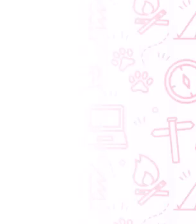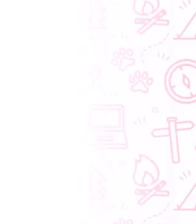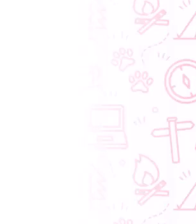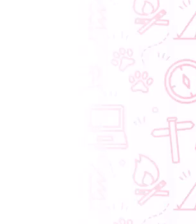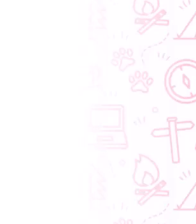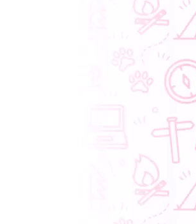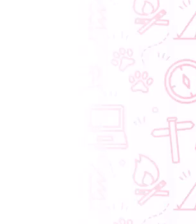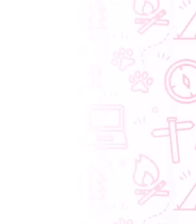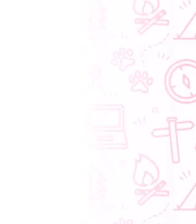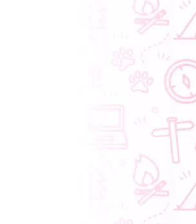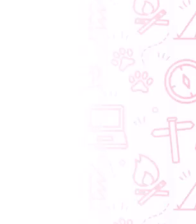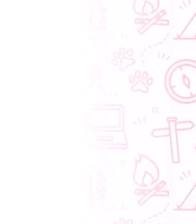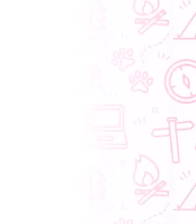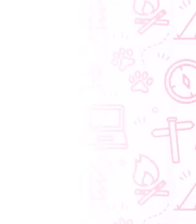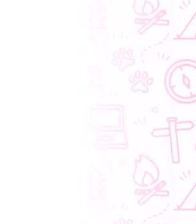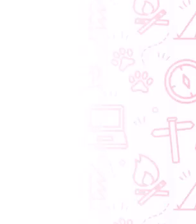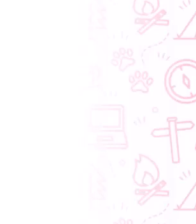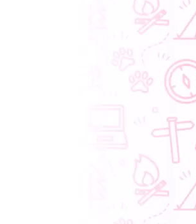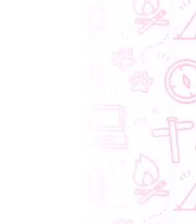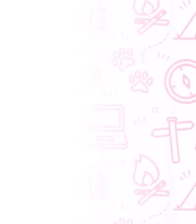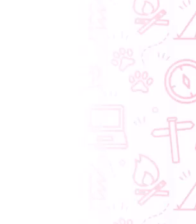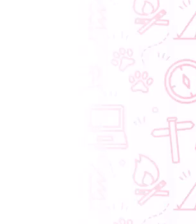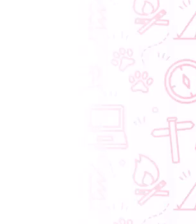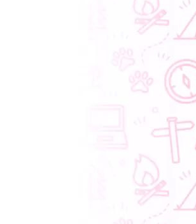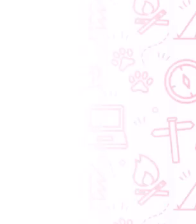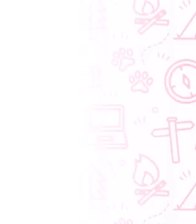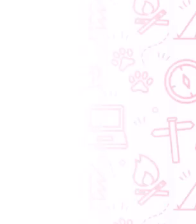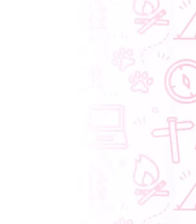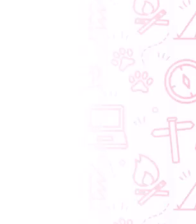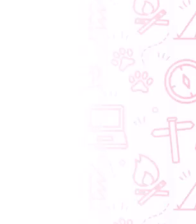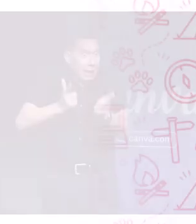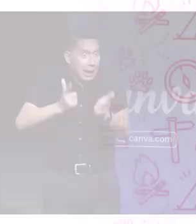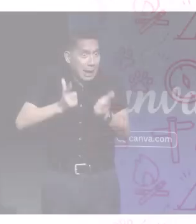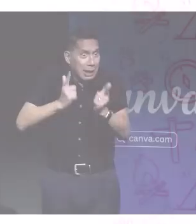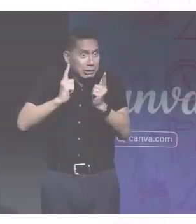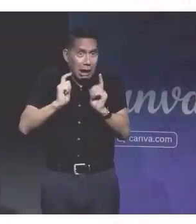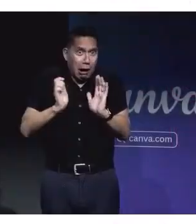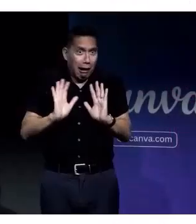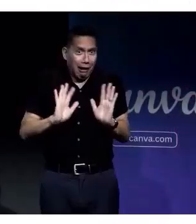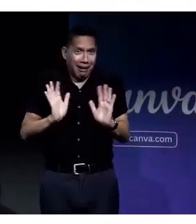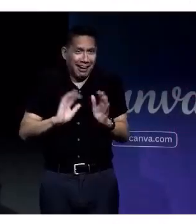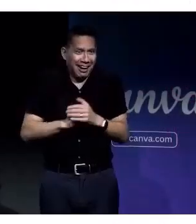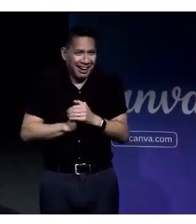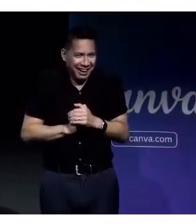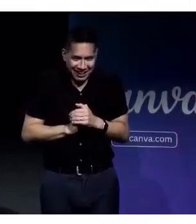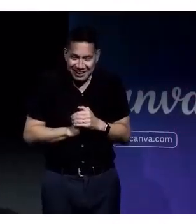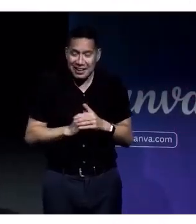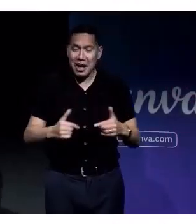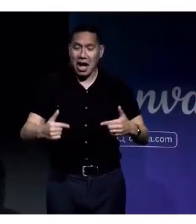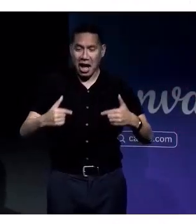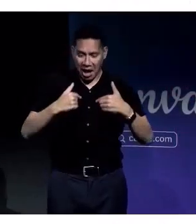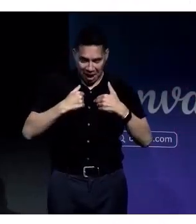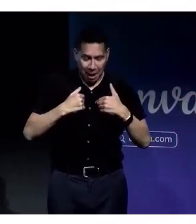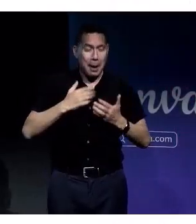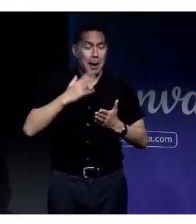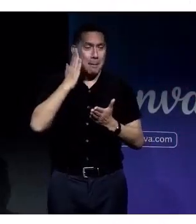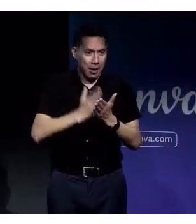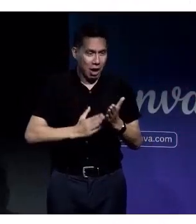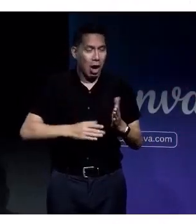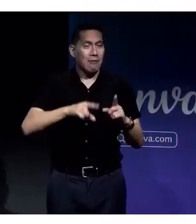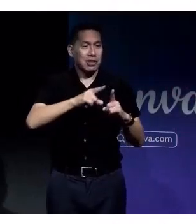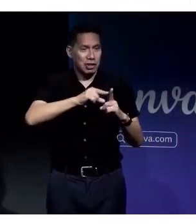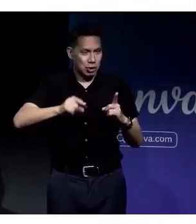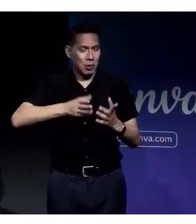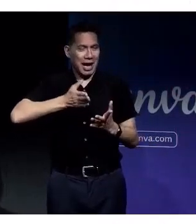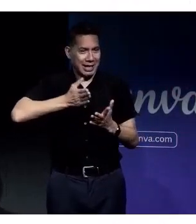silver sponsor Canva, and Auslan sponsor Signhow. Okay, so I am part of the digital